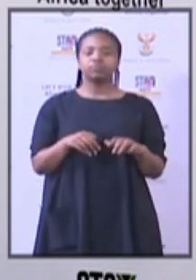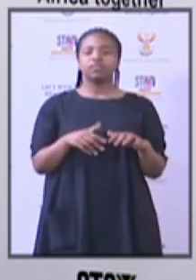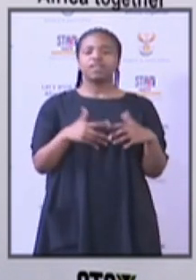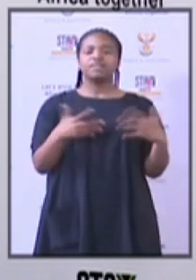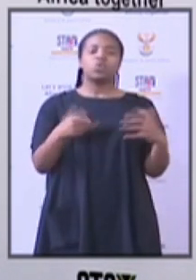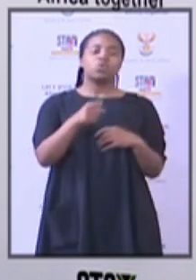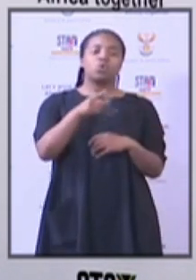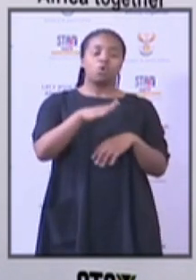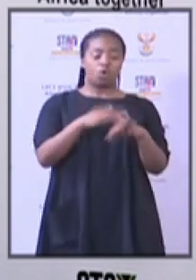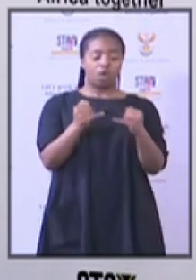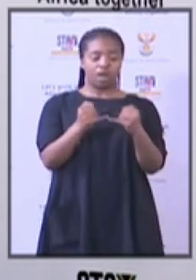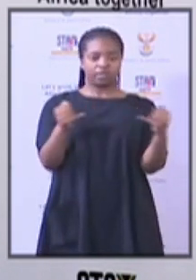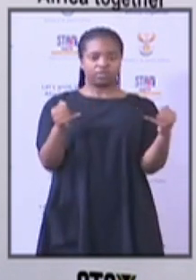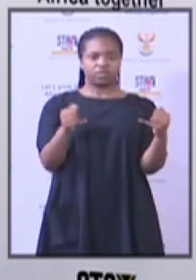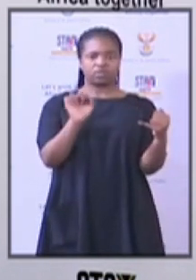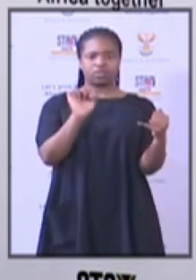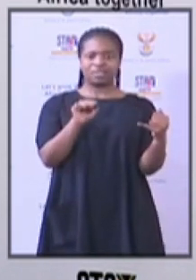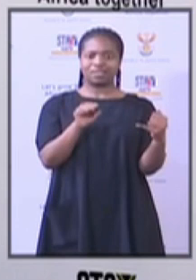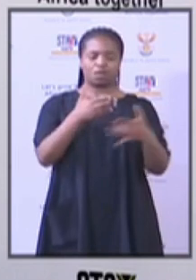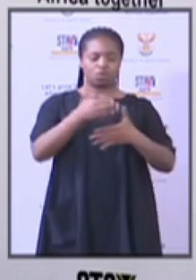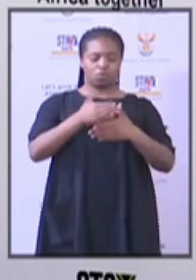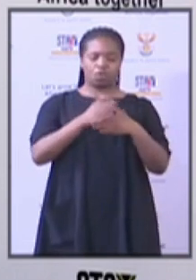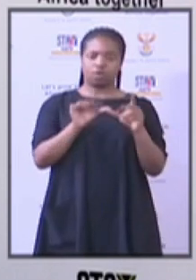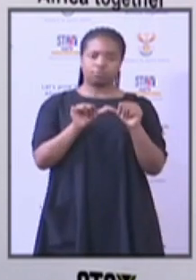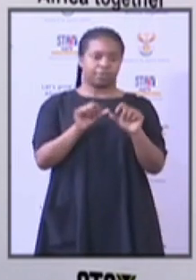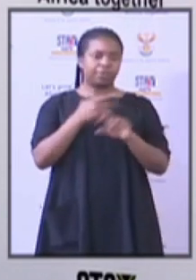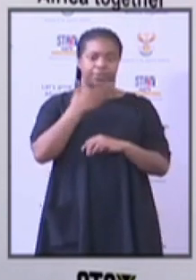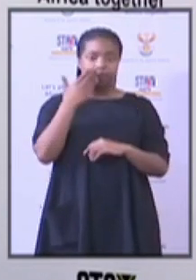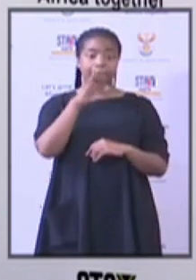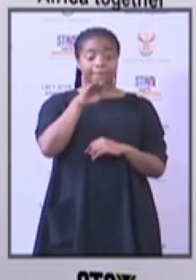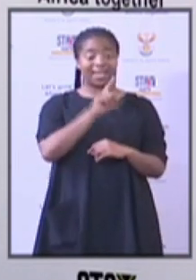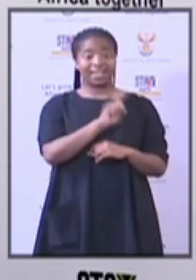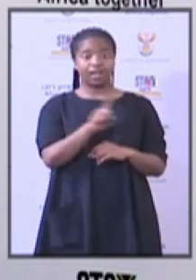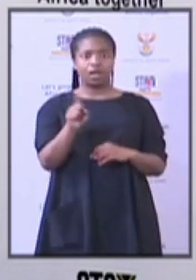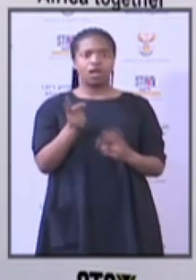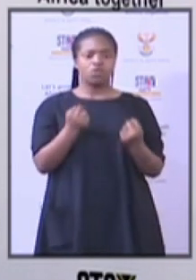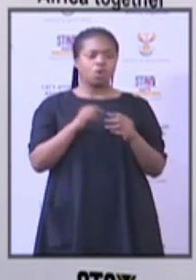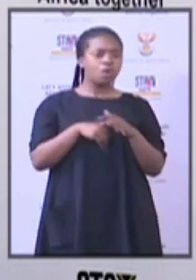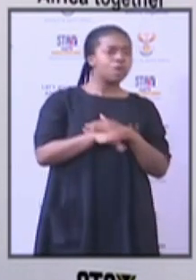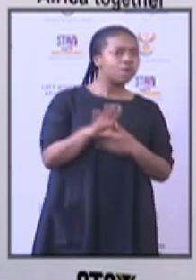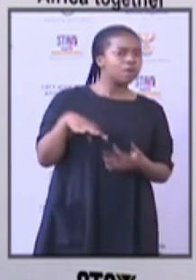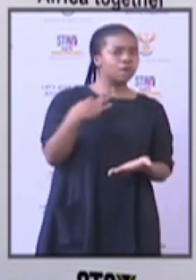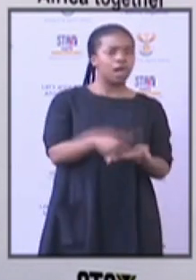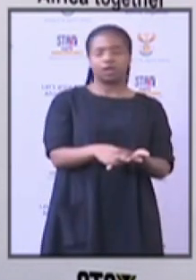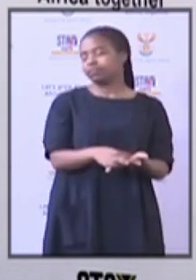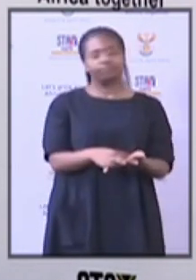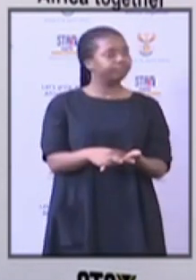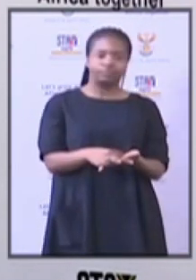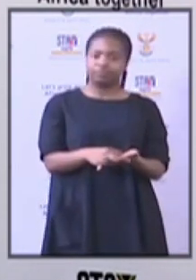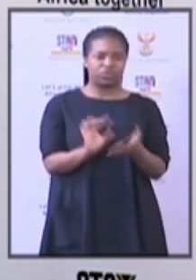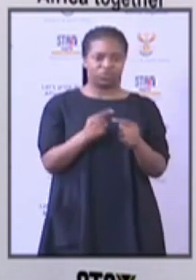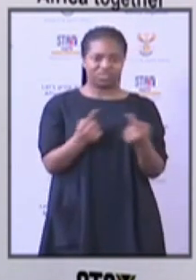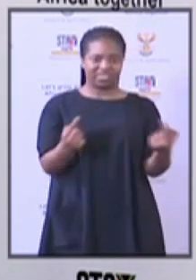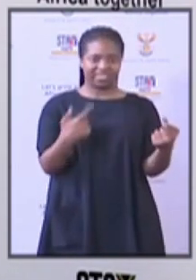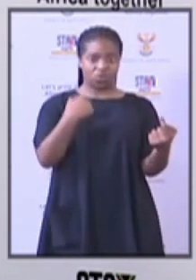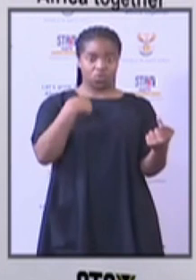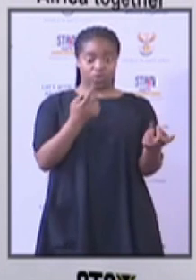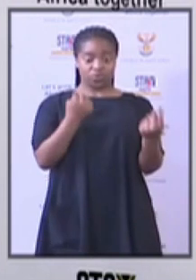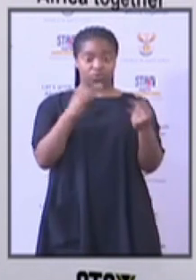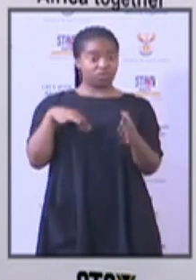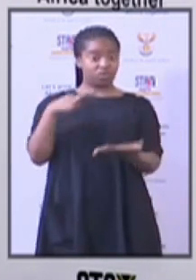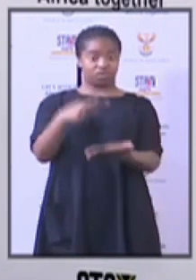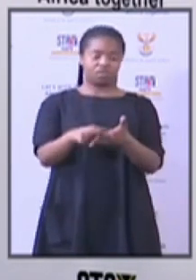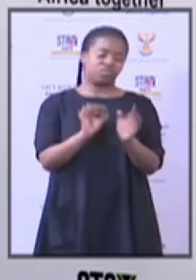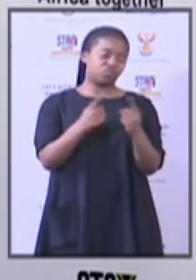remain deactivated as new applications are still not accepted in the current level of the